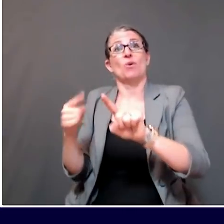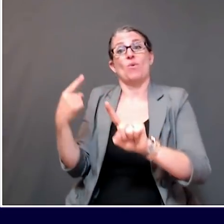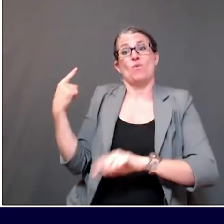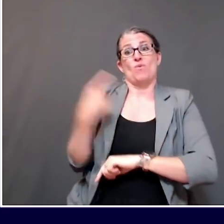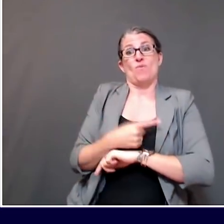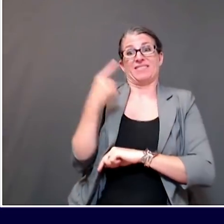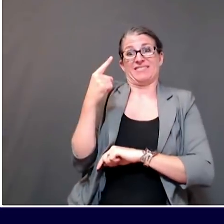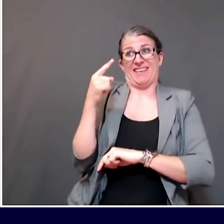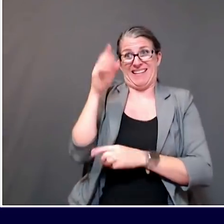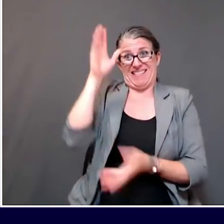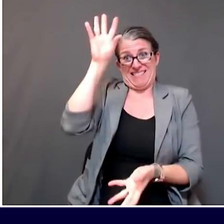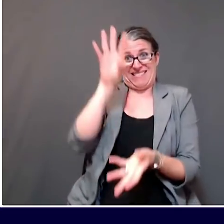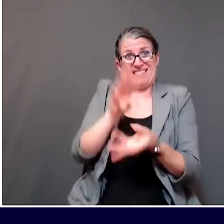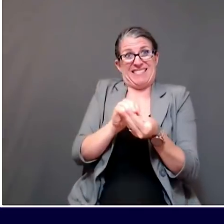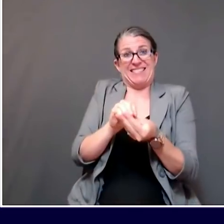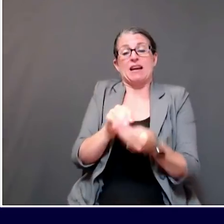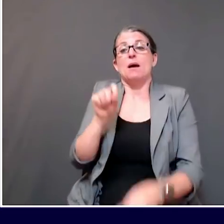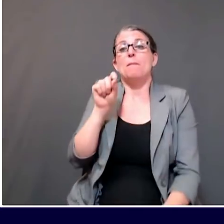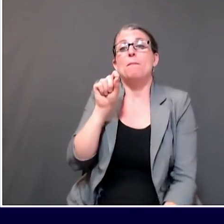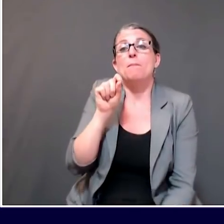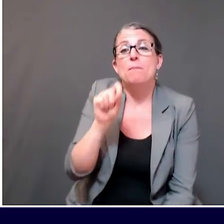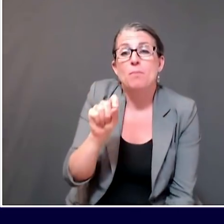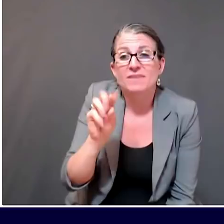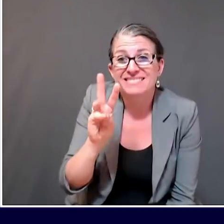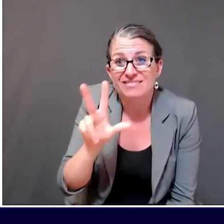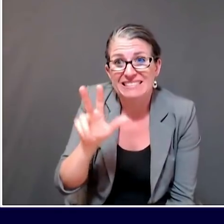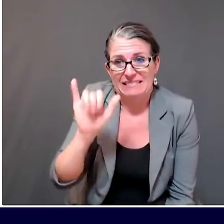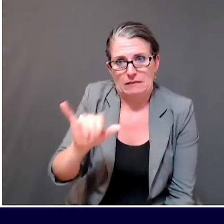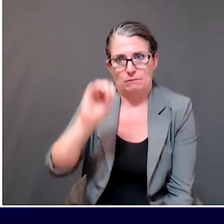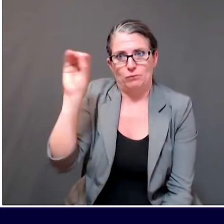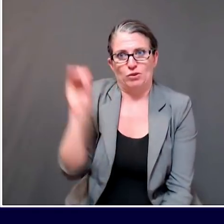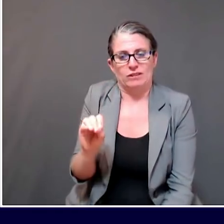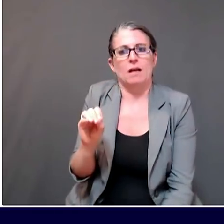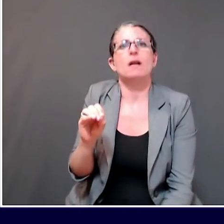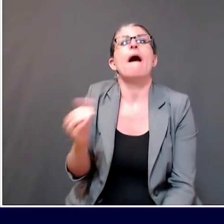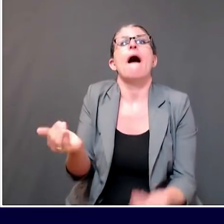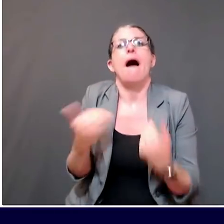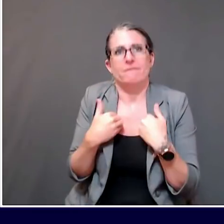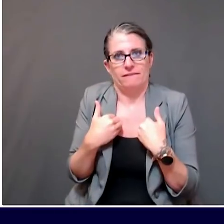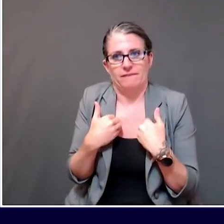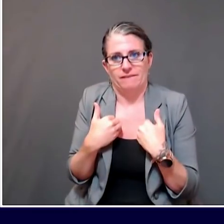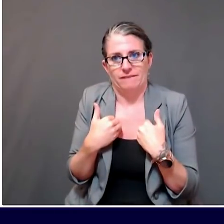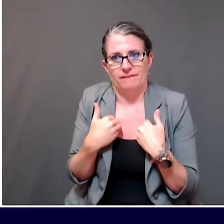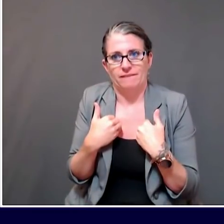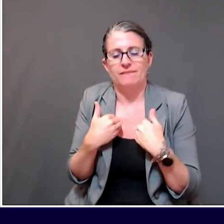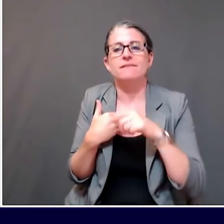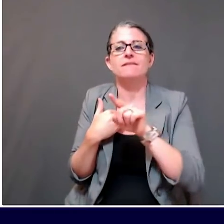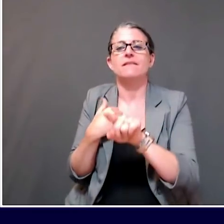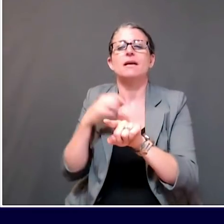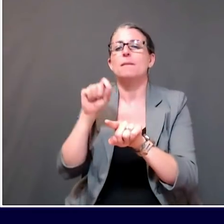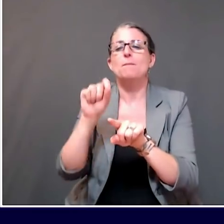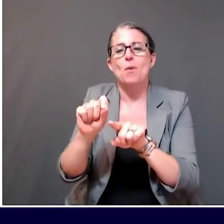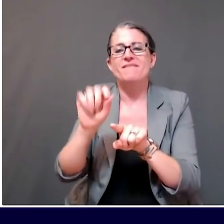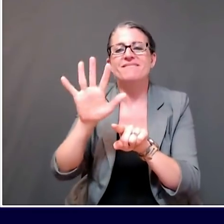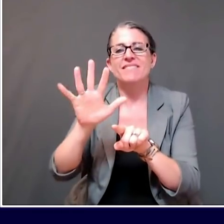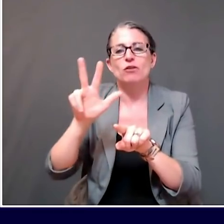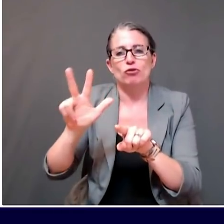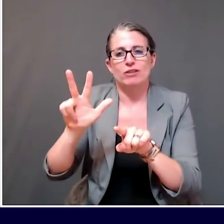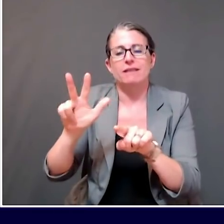0.53%. That brings our 7-day weighted average for PCR tests to